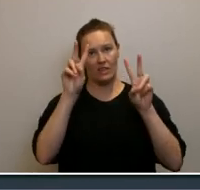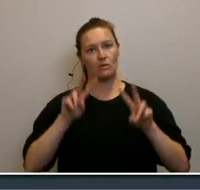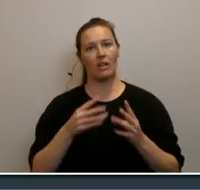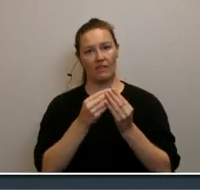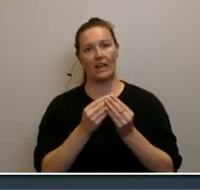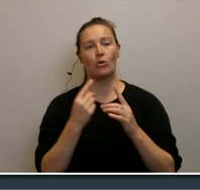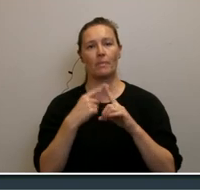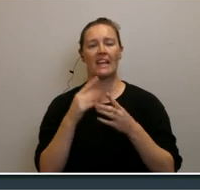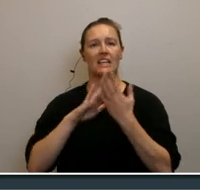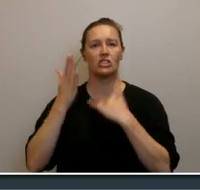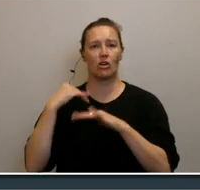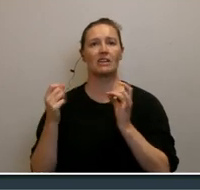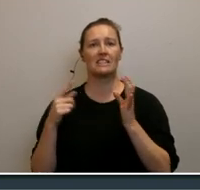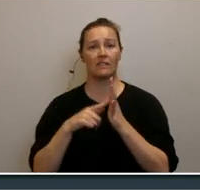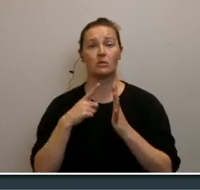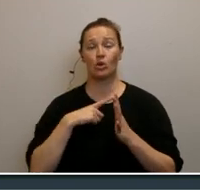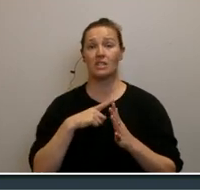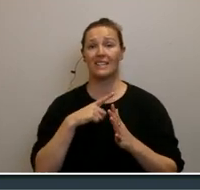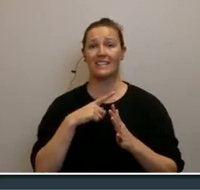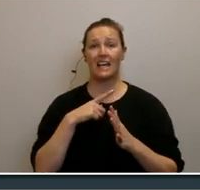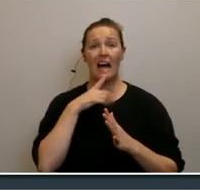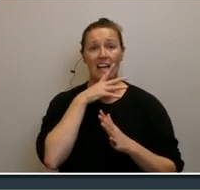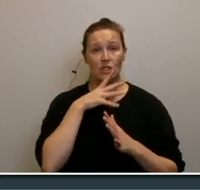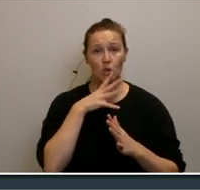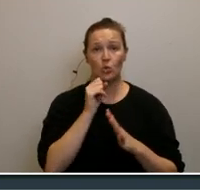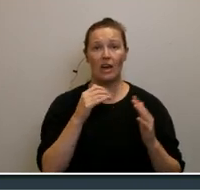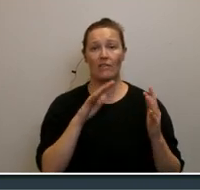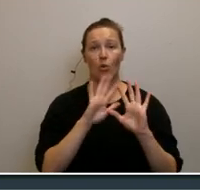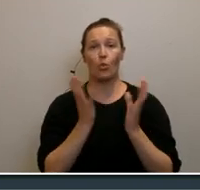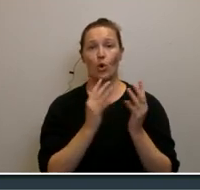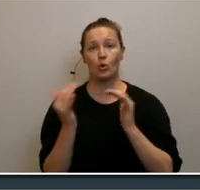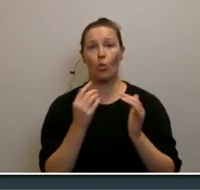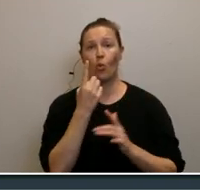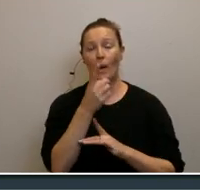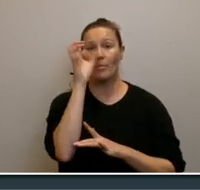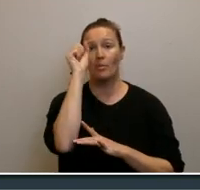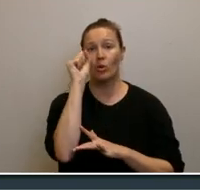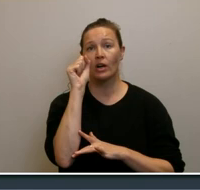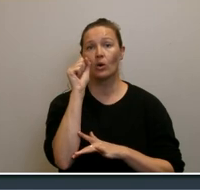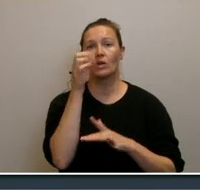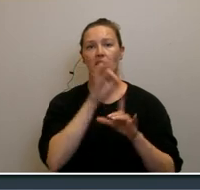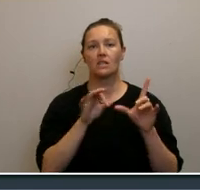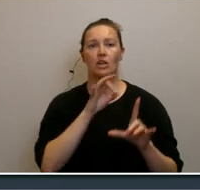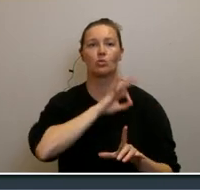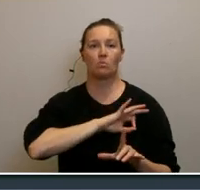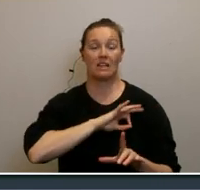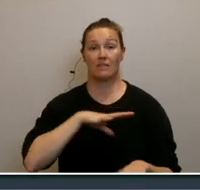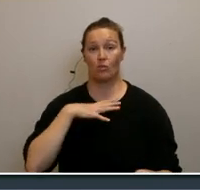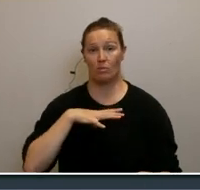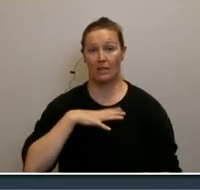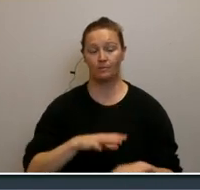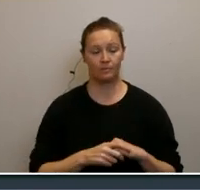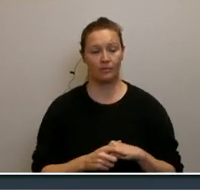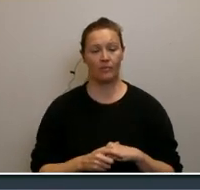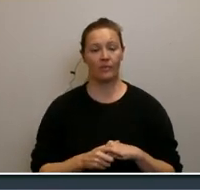significance, being highly unusual to have a World War I memorial designed to benefit women.